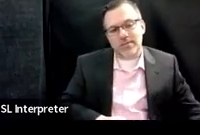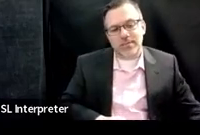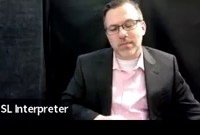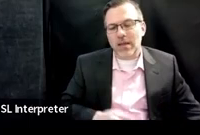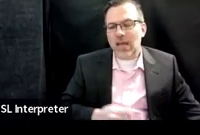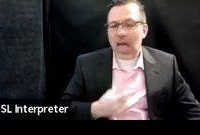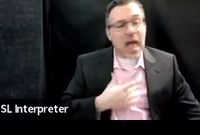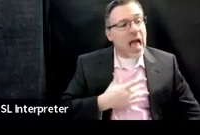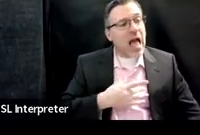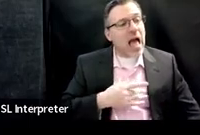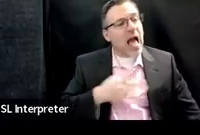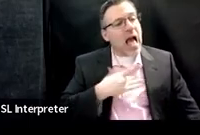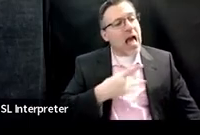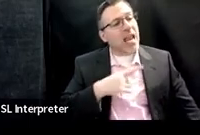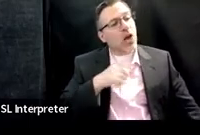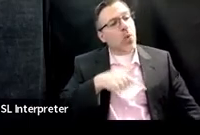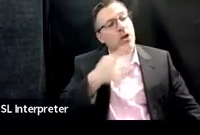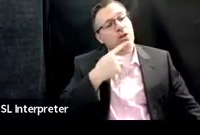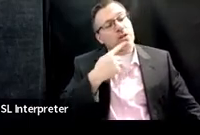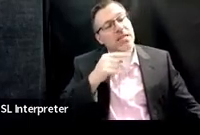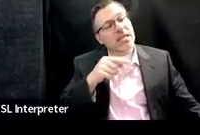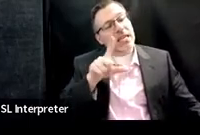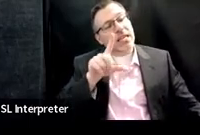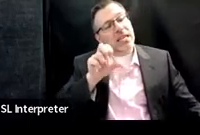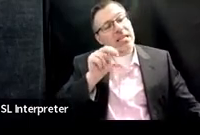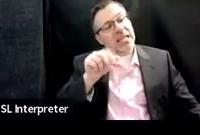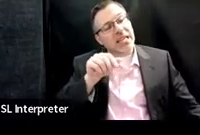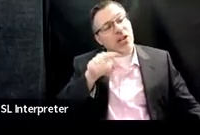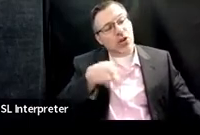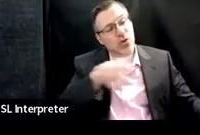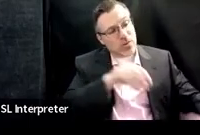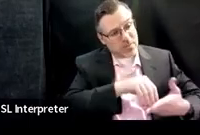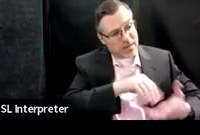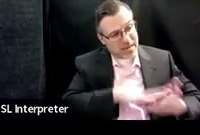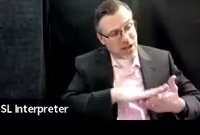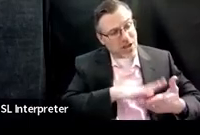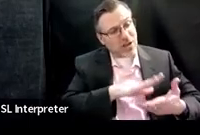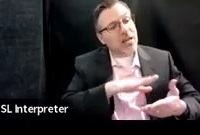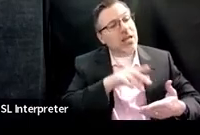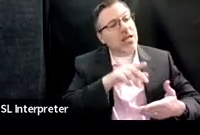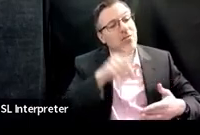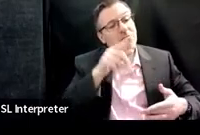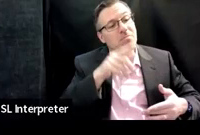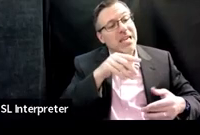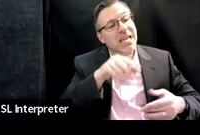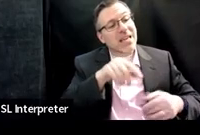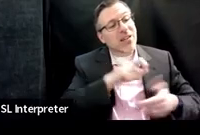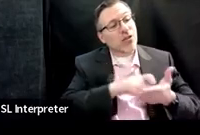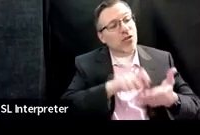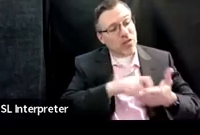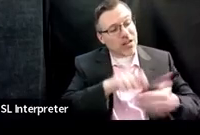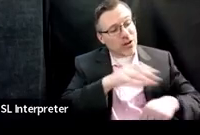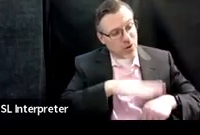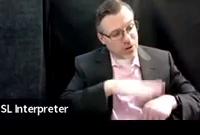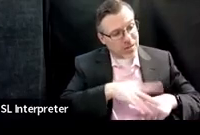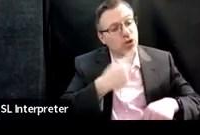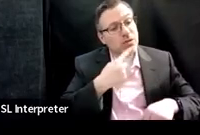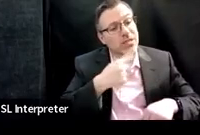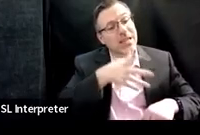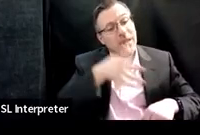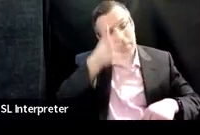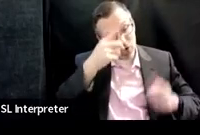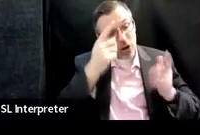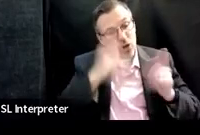about that you documented in the written notice that the parent agreed. I think that's really smart. But I also think what